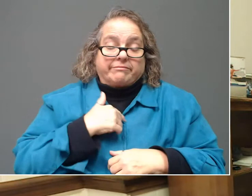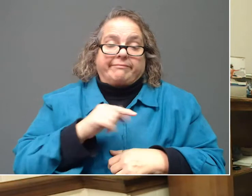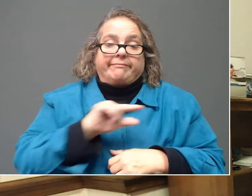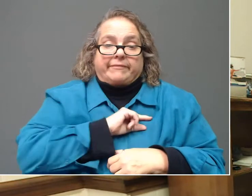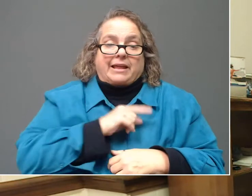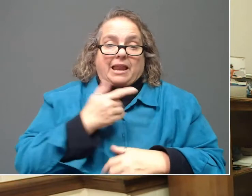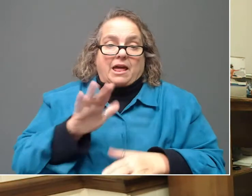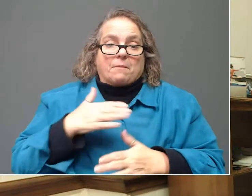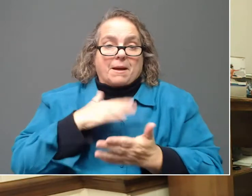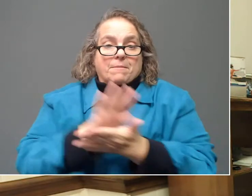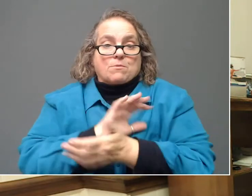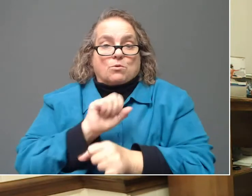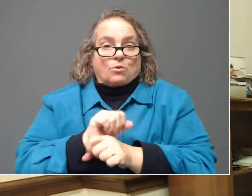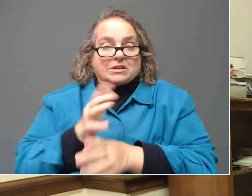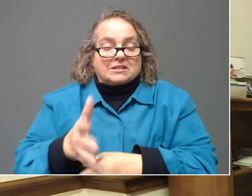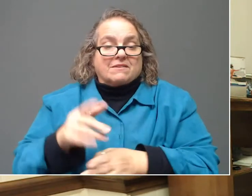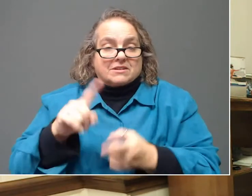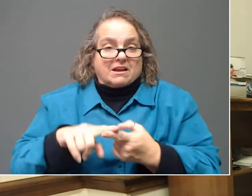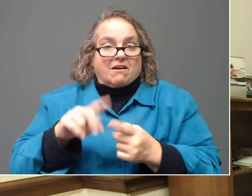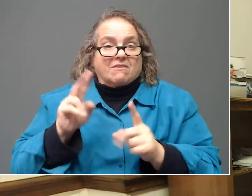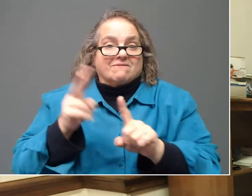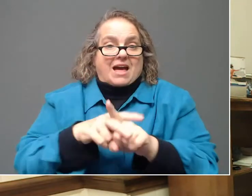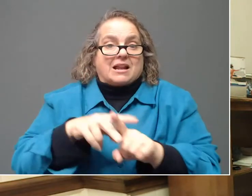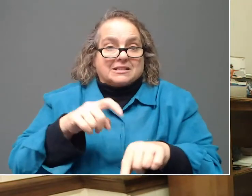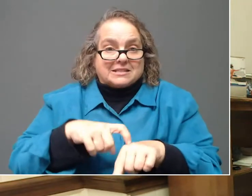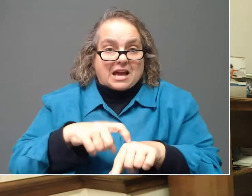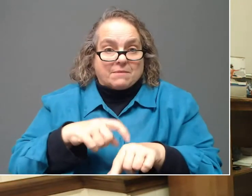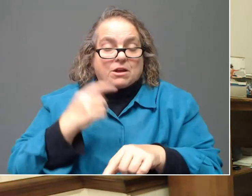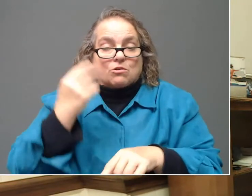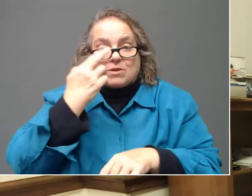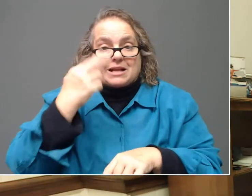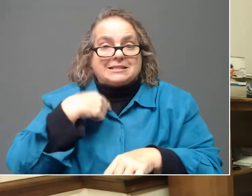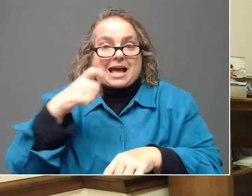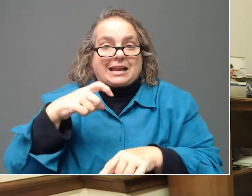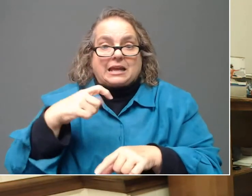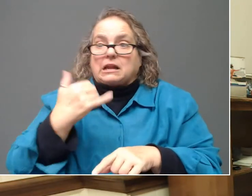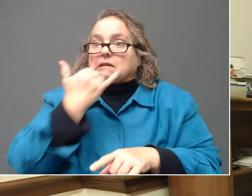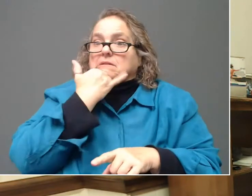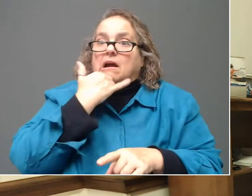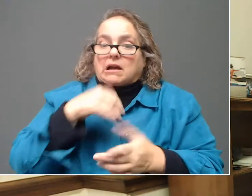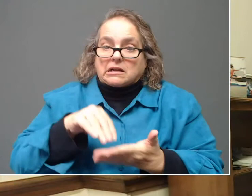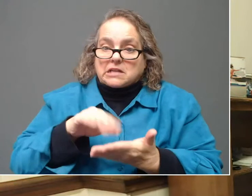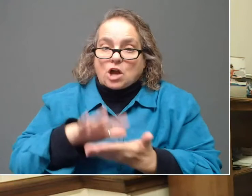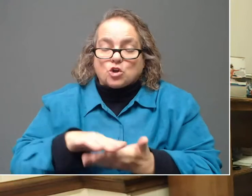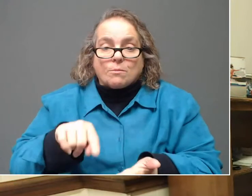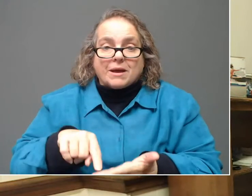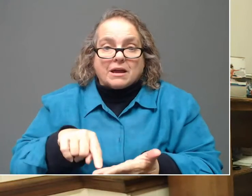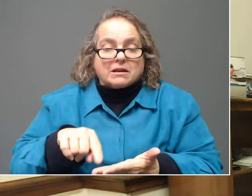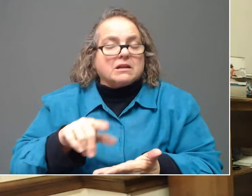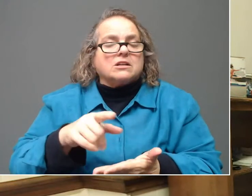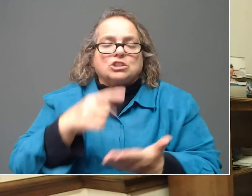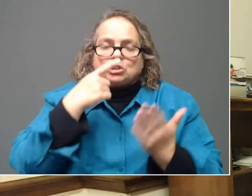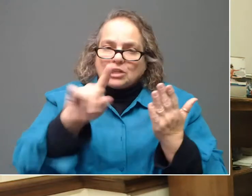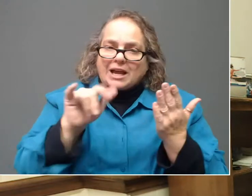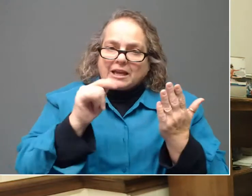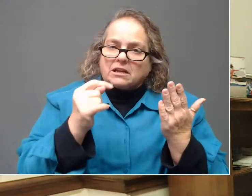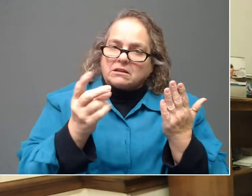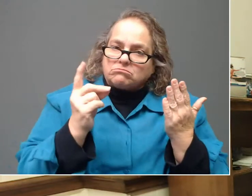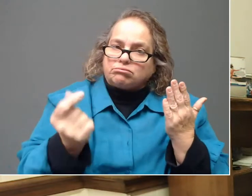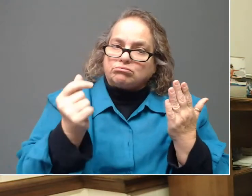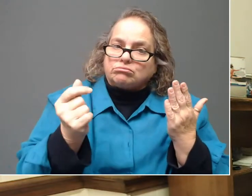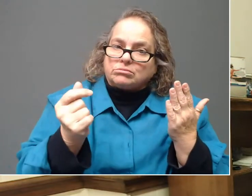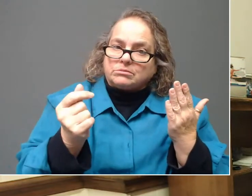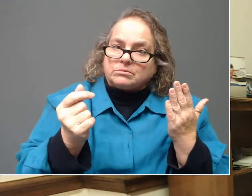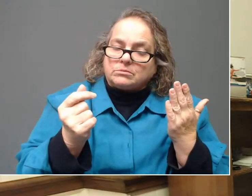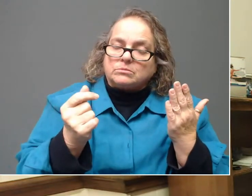it's almost filing time and then realized that I needed a corrected document. Please check it as soon as you get it so that we can give you the attention